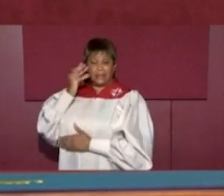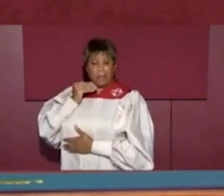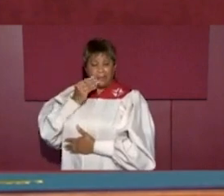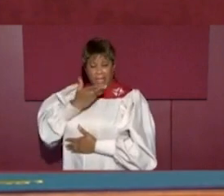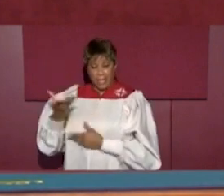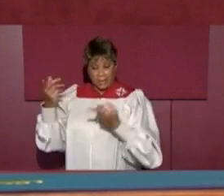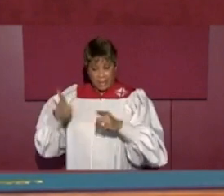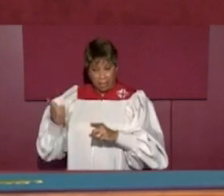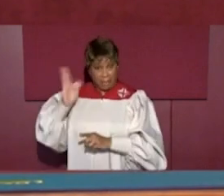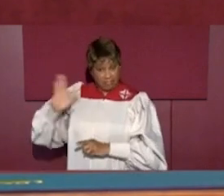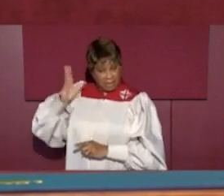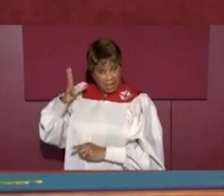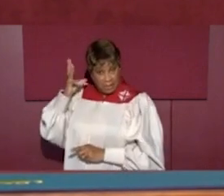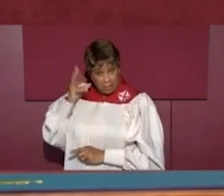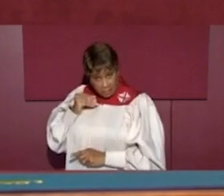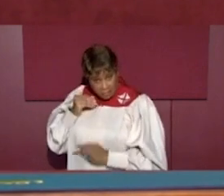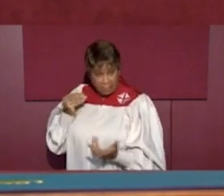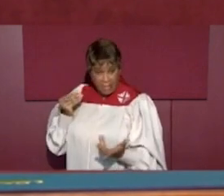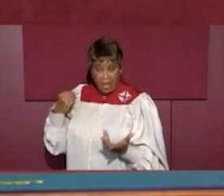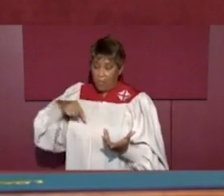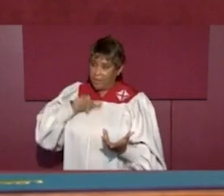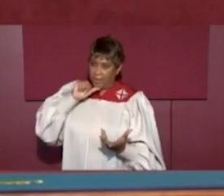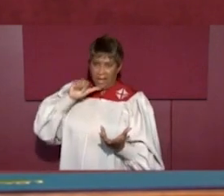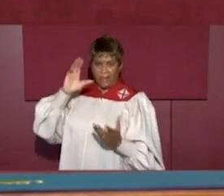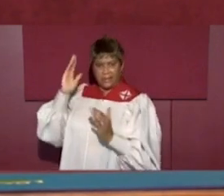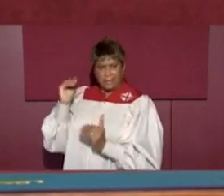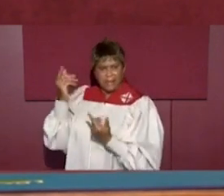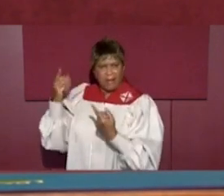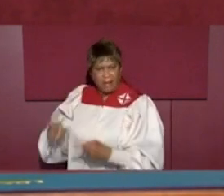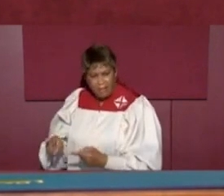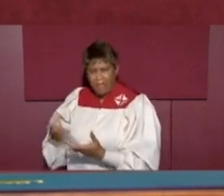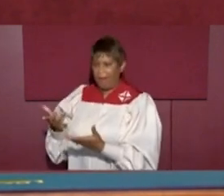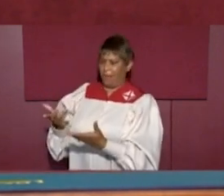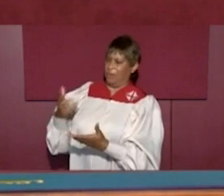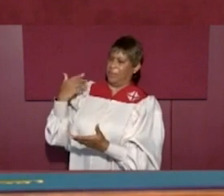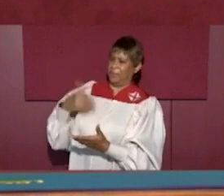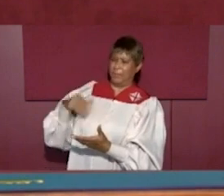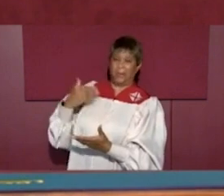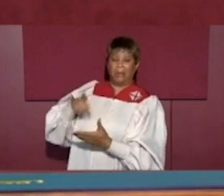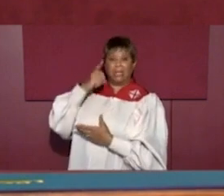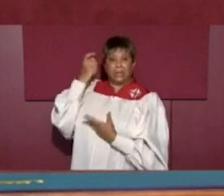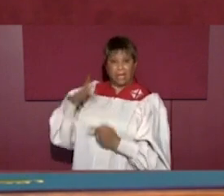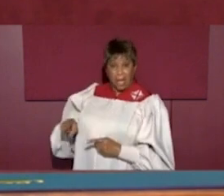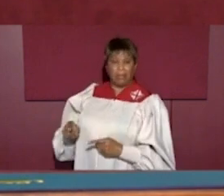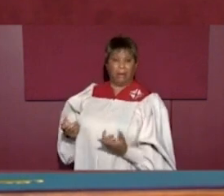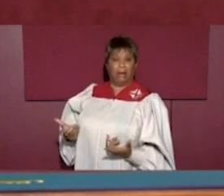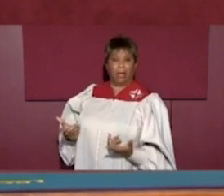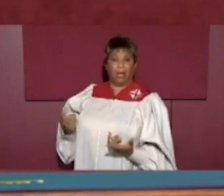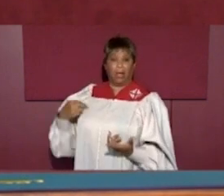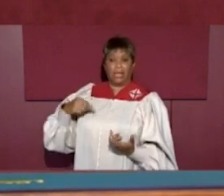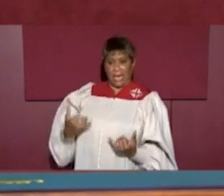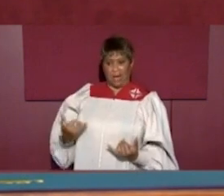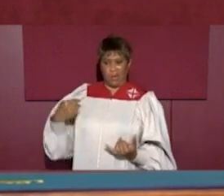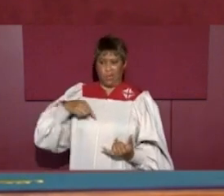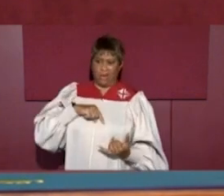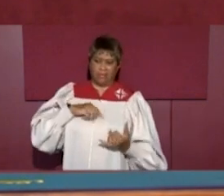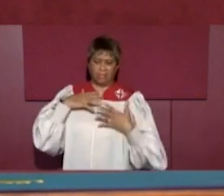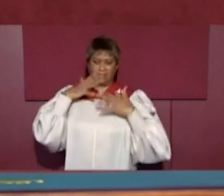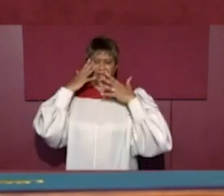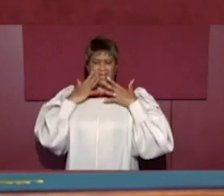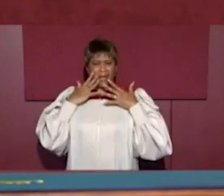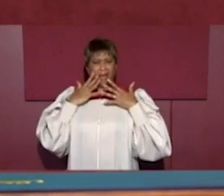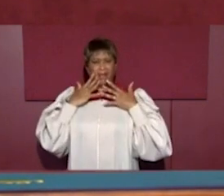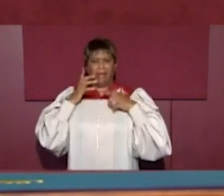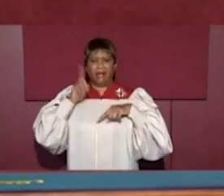happened in our past that we just did not expect, and because it happened, we're sad. We can't